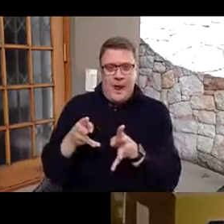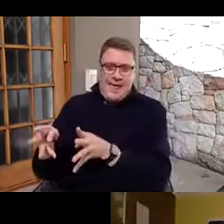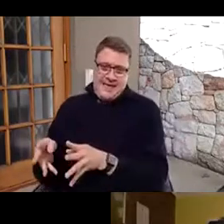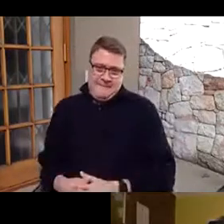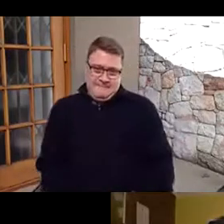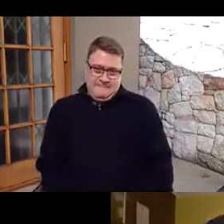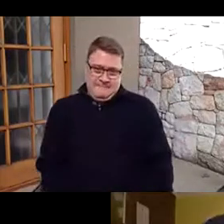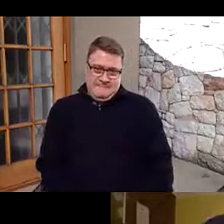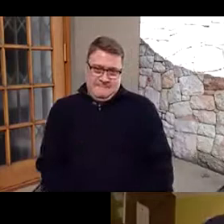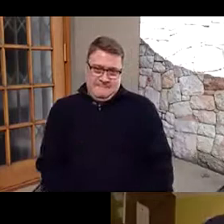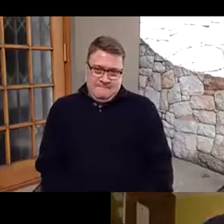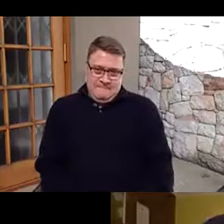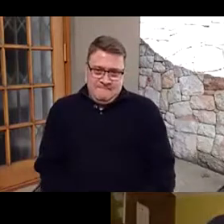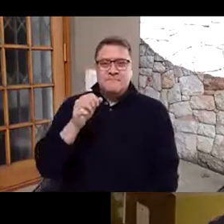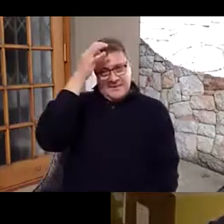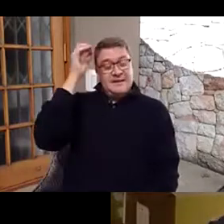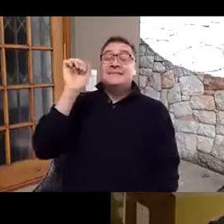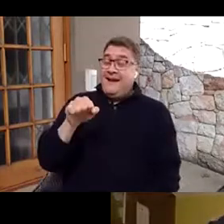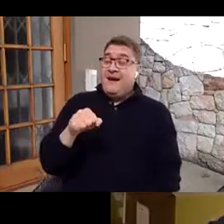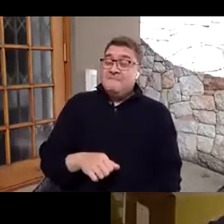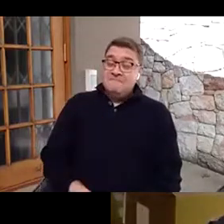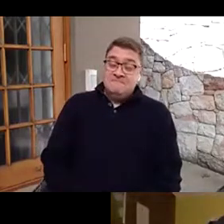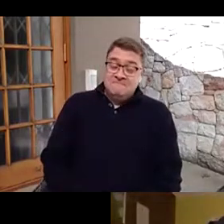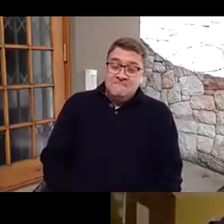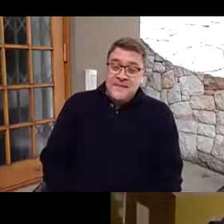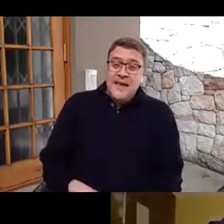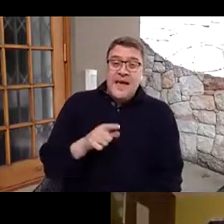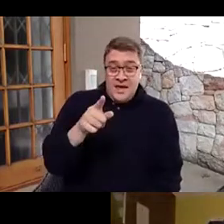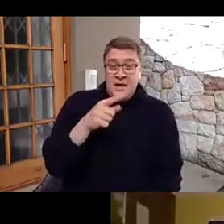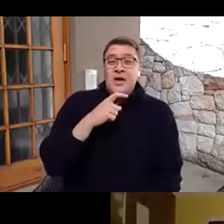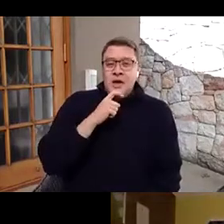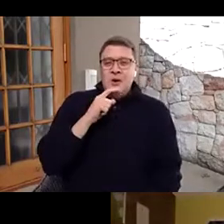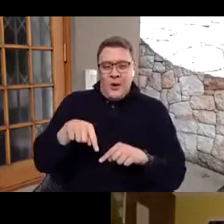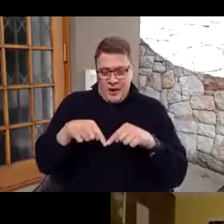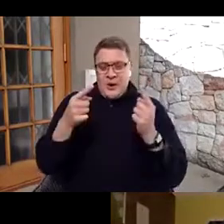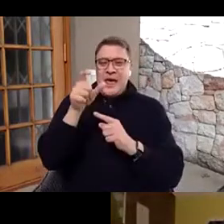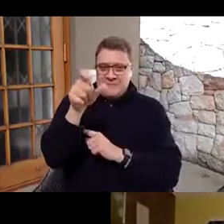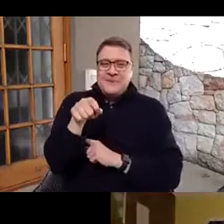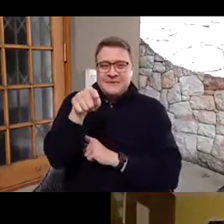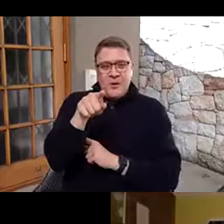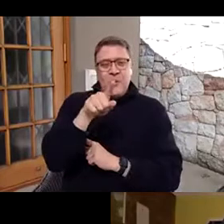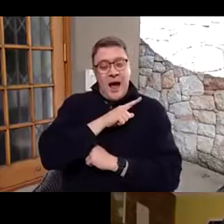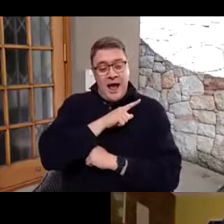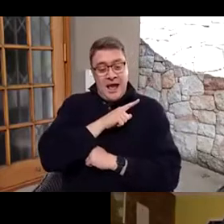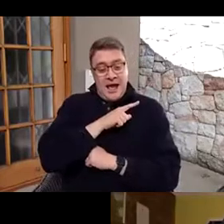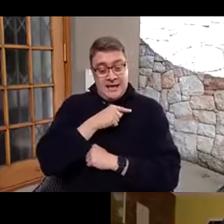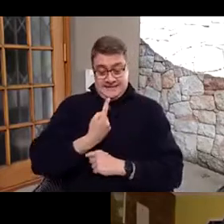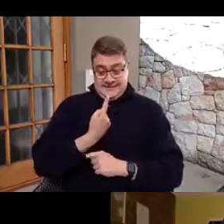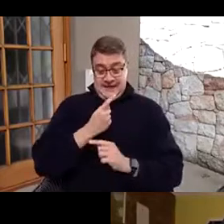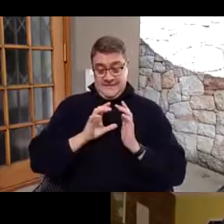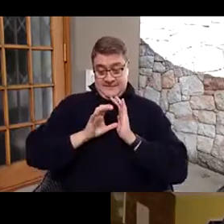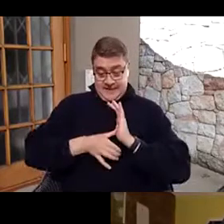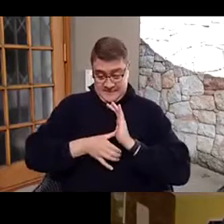Yeah, absolutely. And I think you're quite a unique individual in that you're disabled yourself because of your